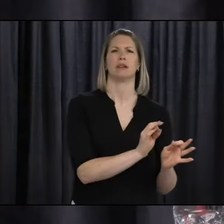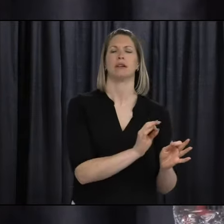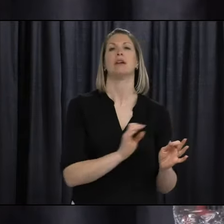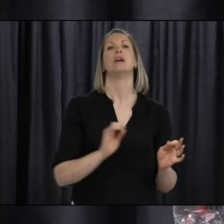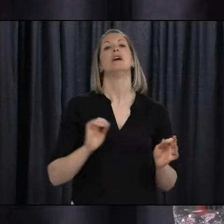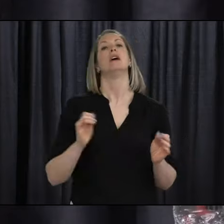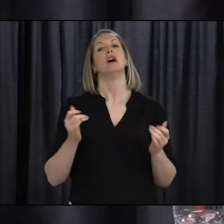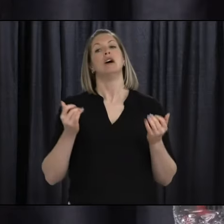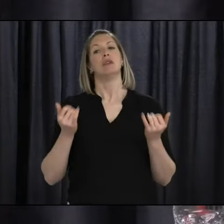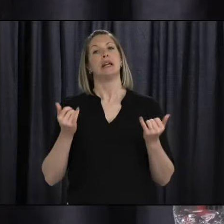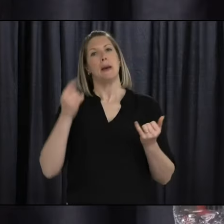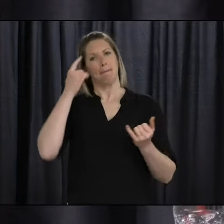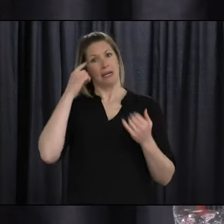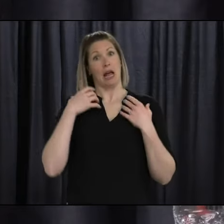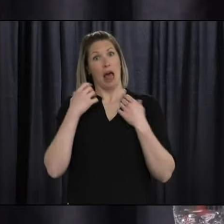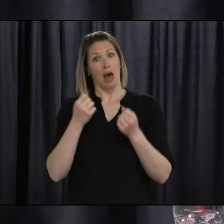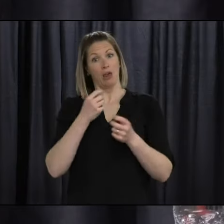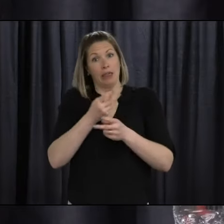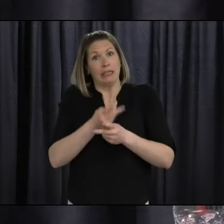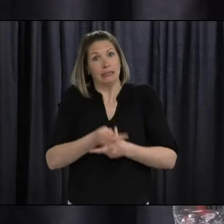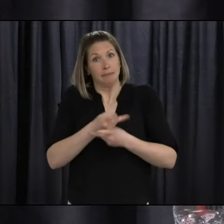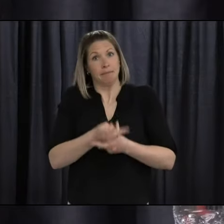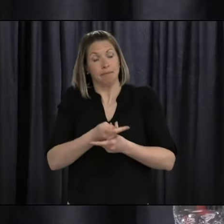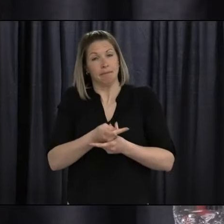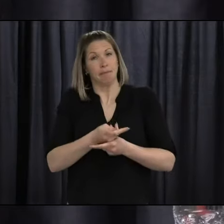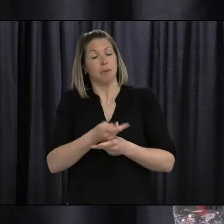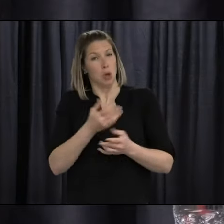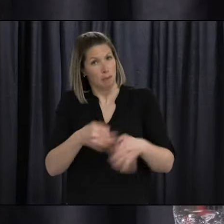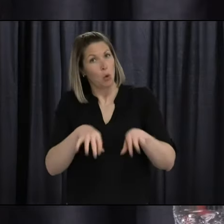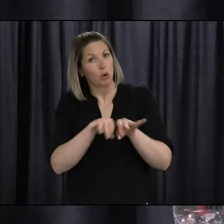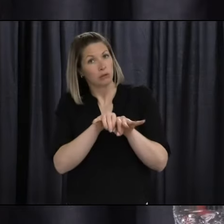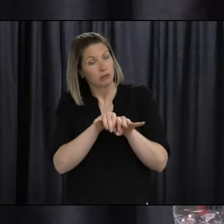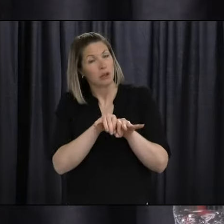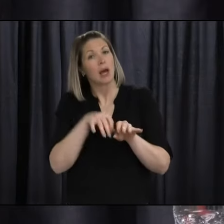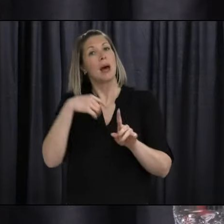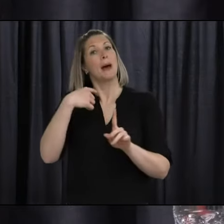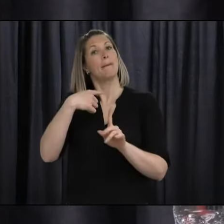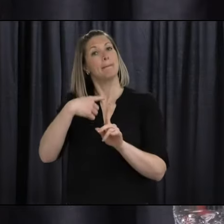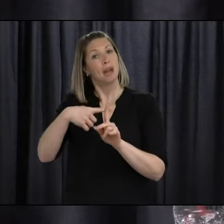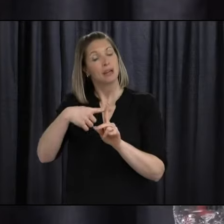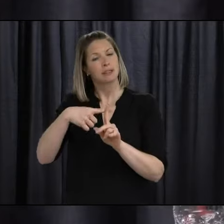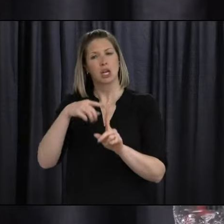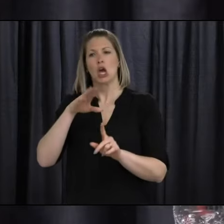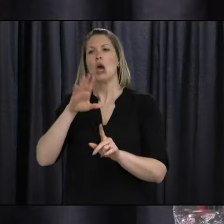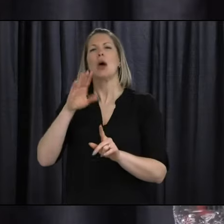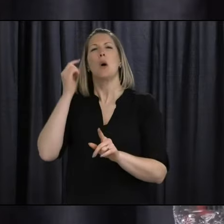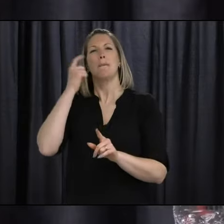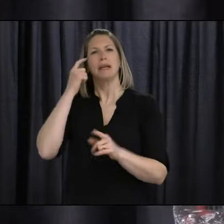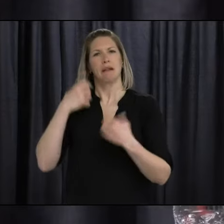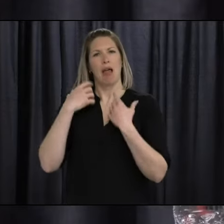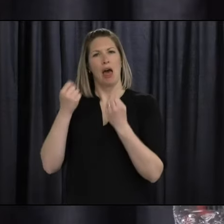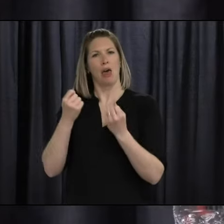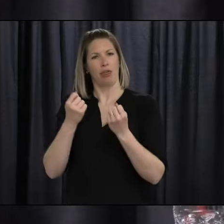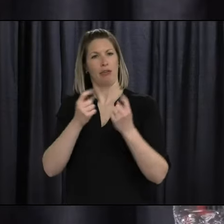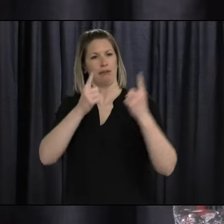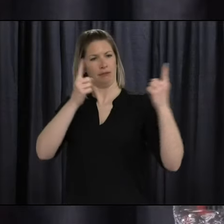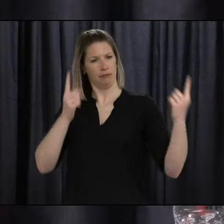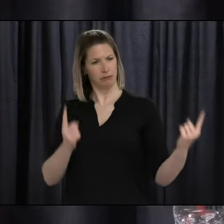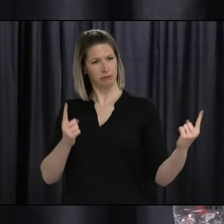is important. The Premier referenced bridgethegap.ca. That has seen a 406% increase